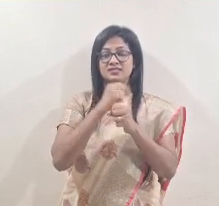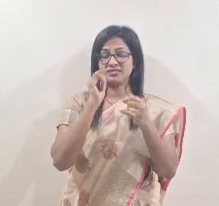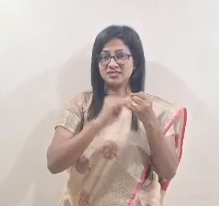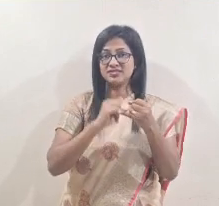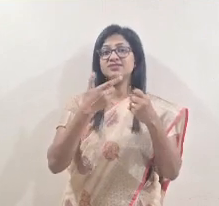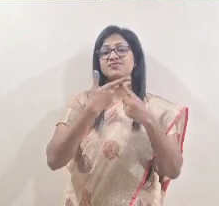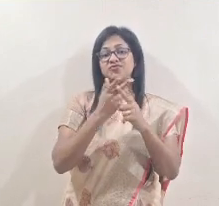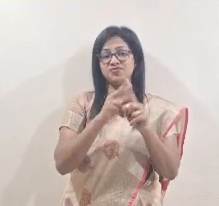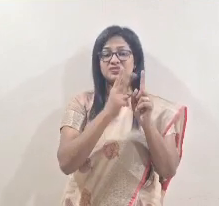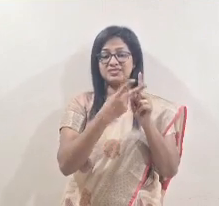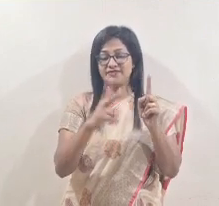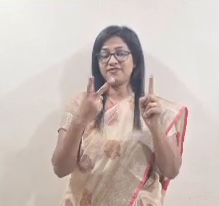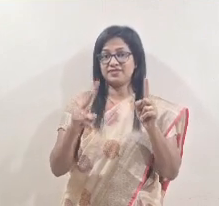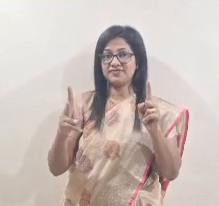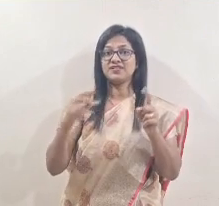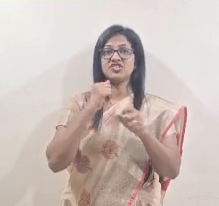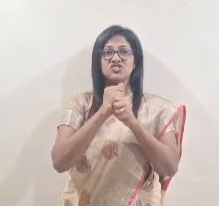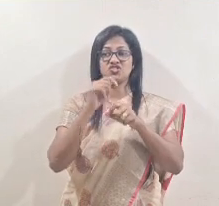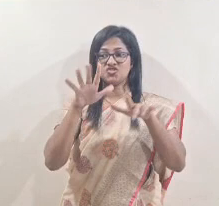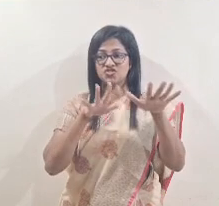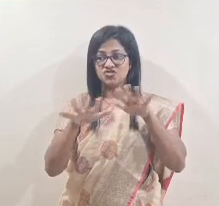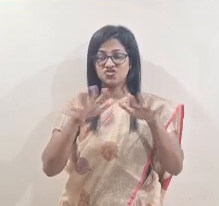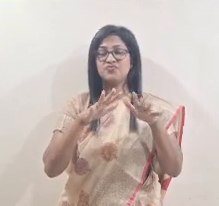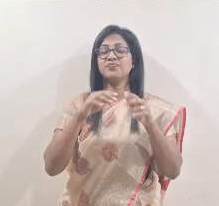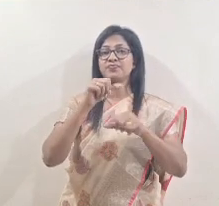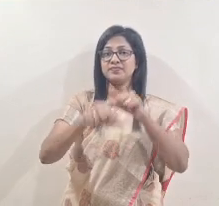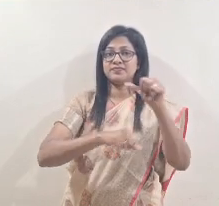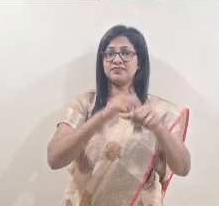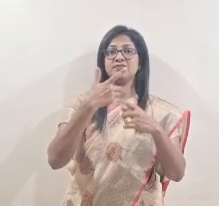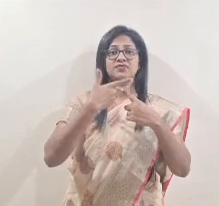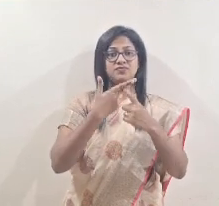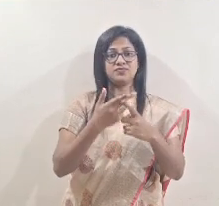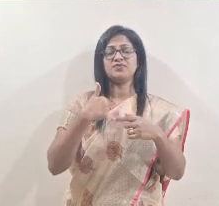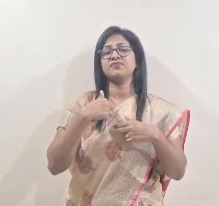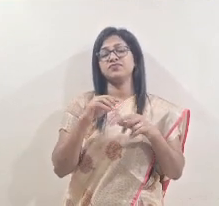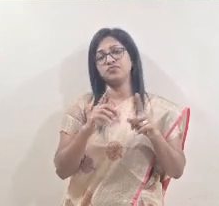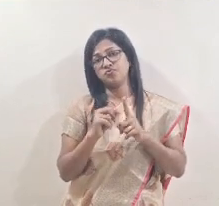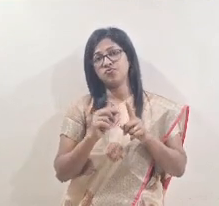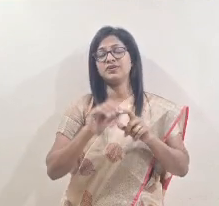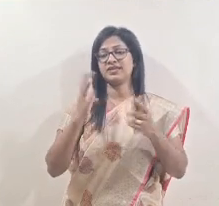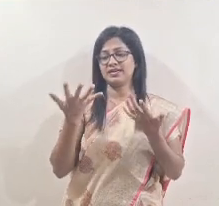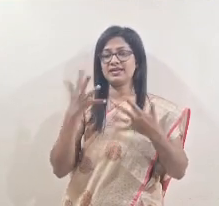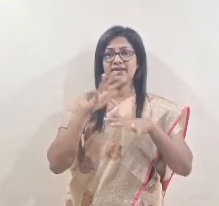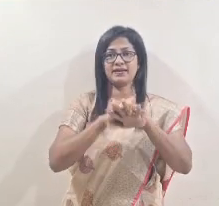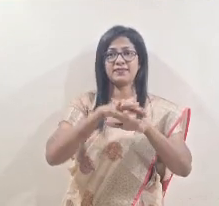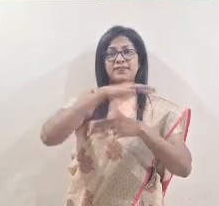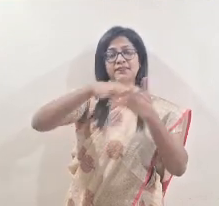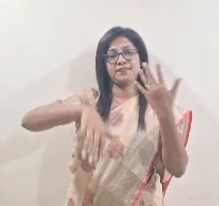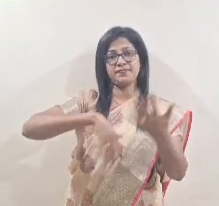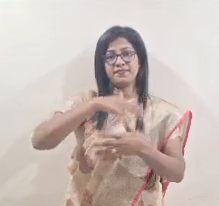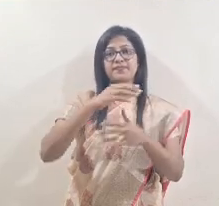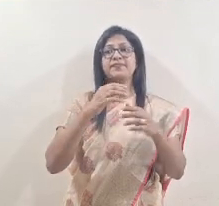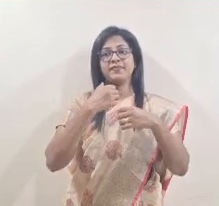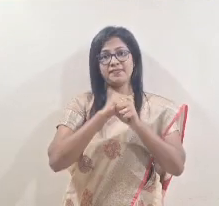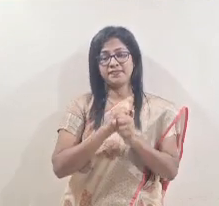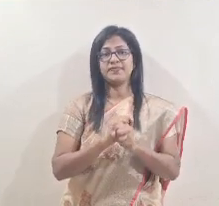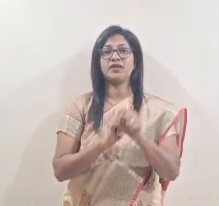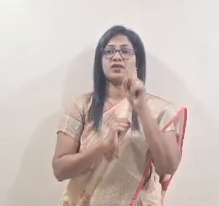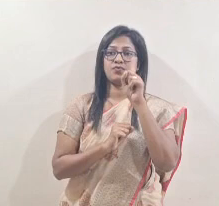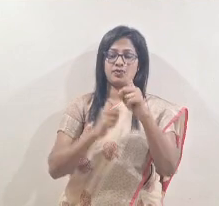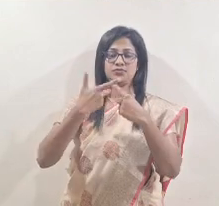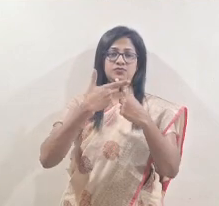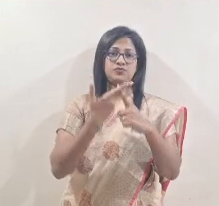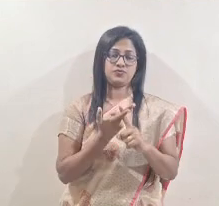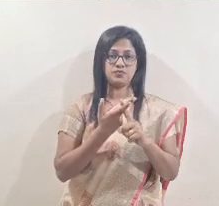the tools or different geoprocessing tools, what we can do, we can just combine them and take just create a one single